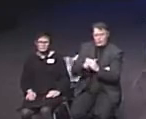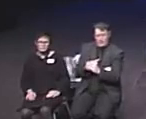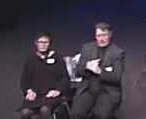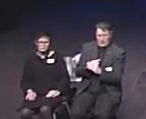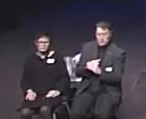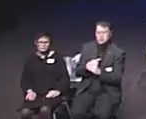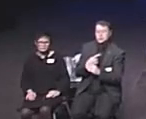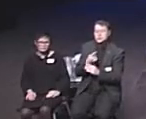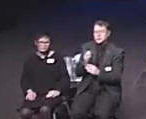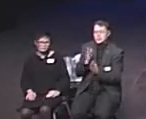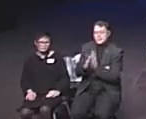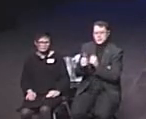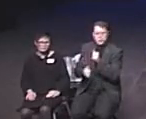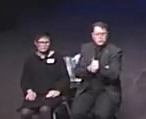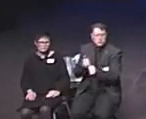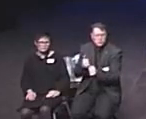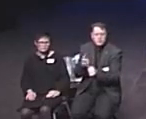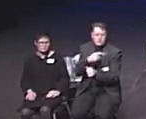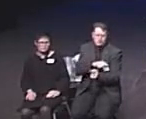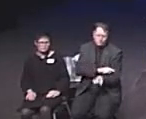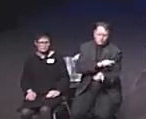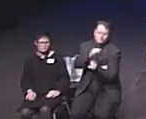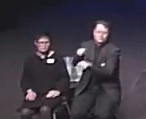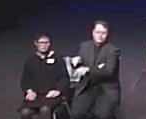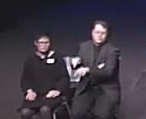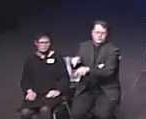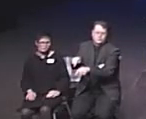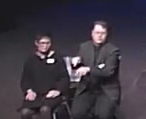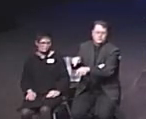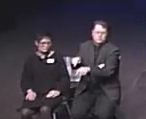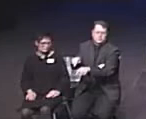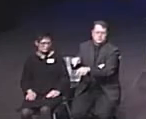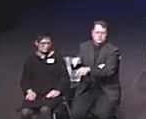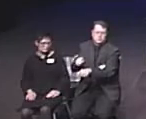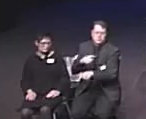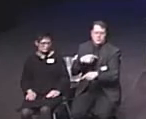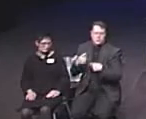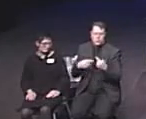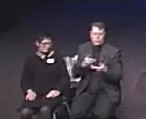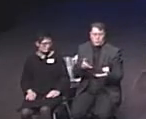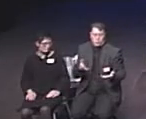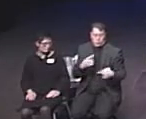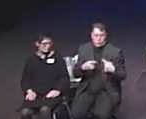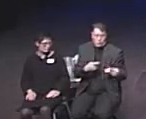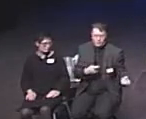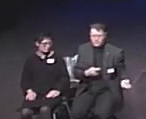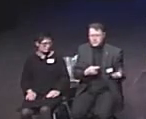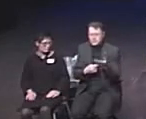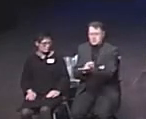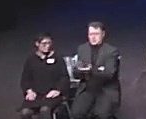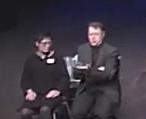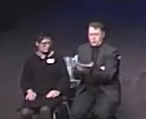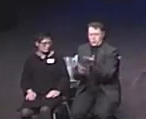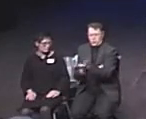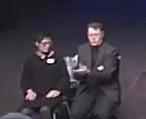can take part of the activities that we have in the museum.